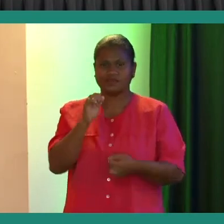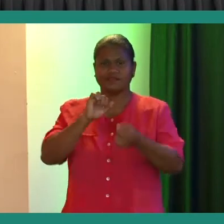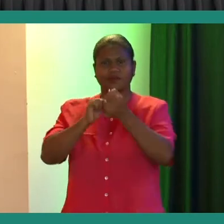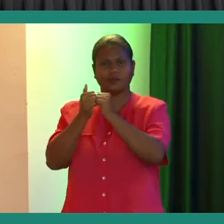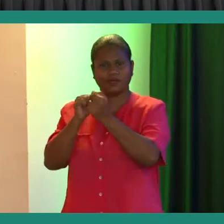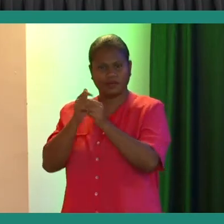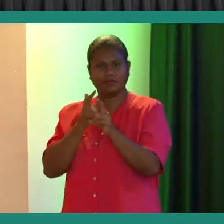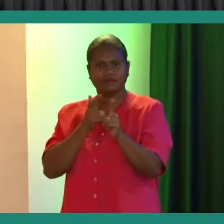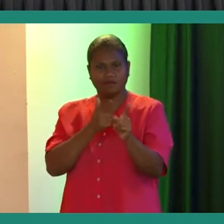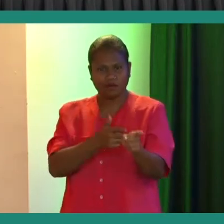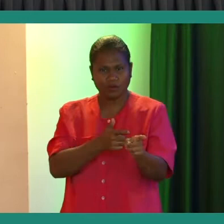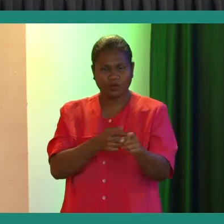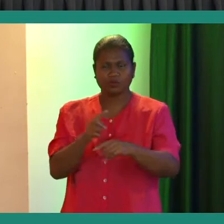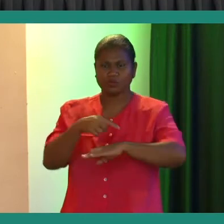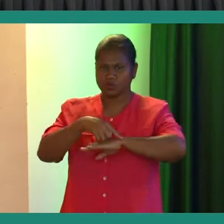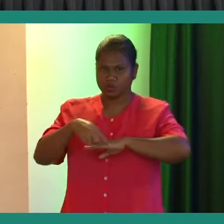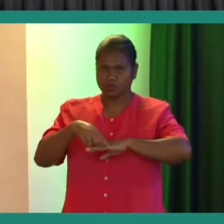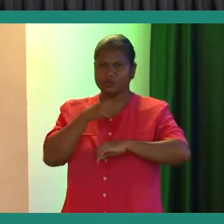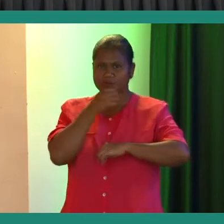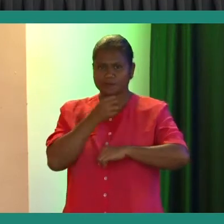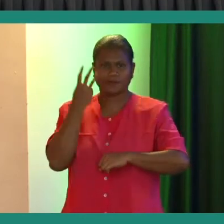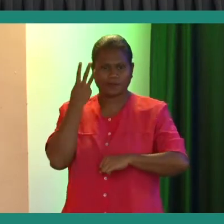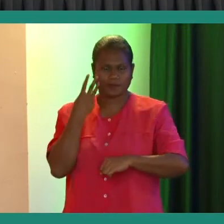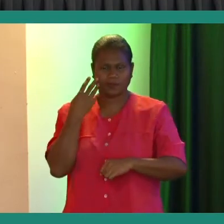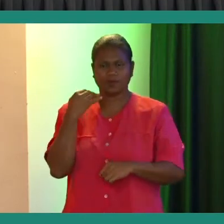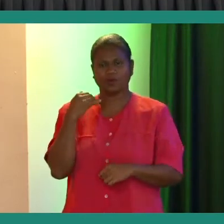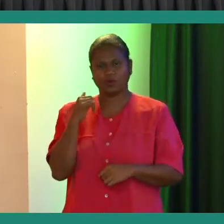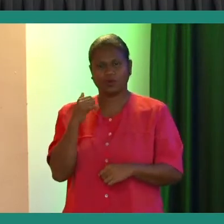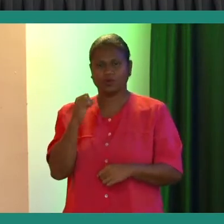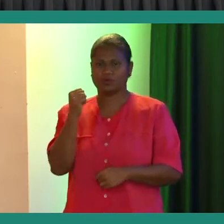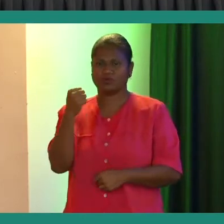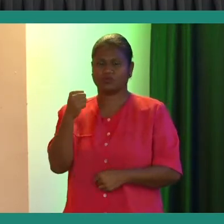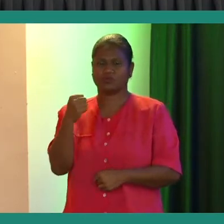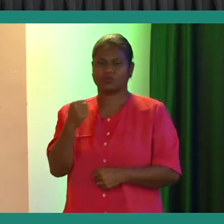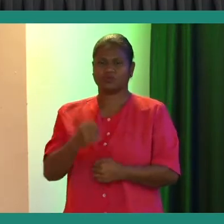in supporting the implementation of the policy.